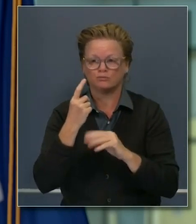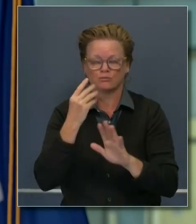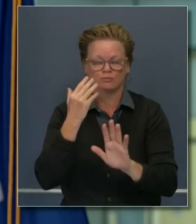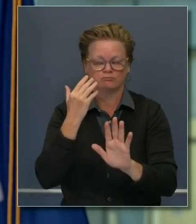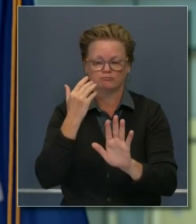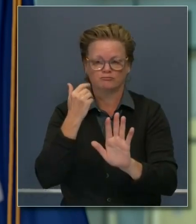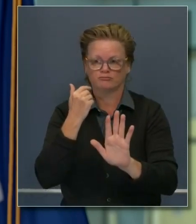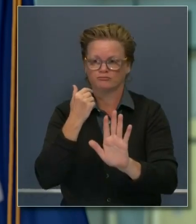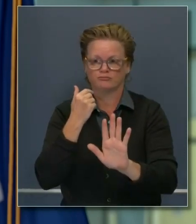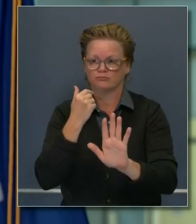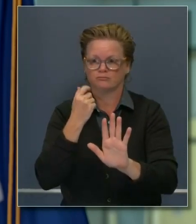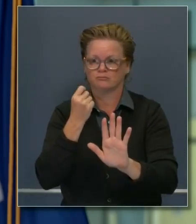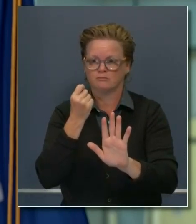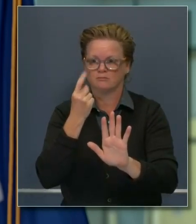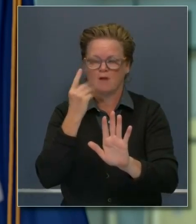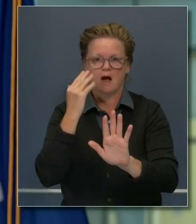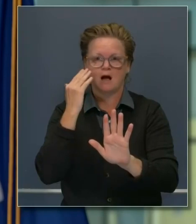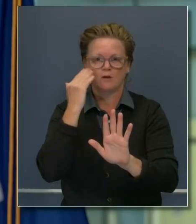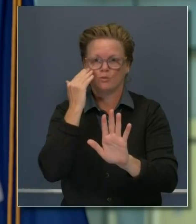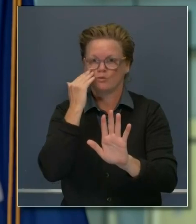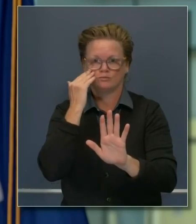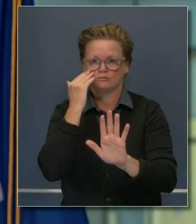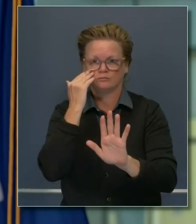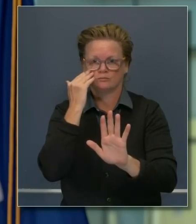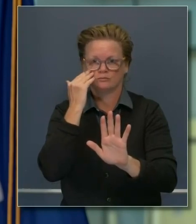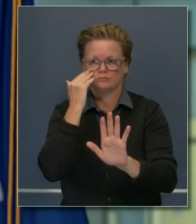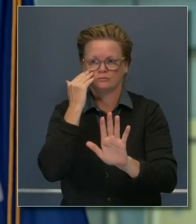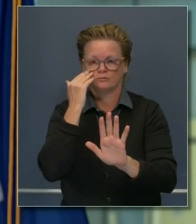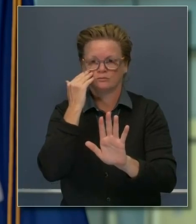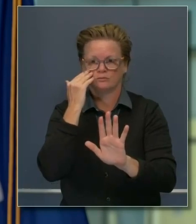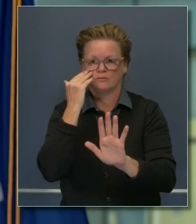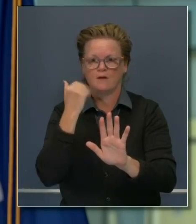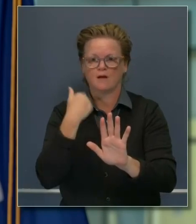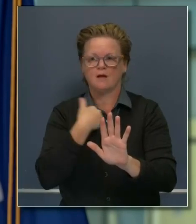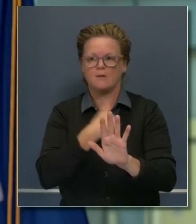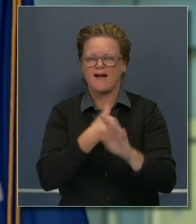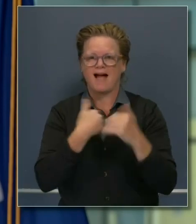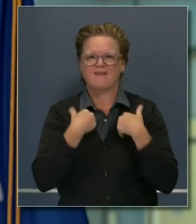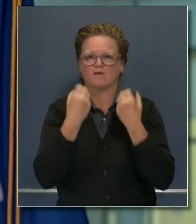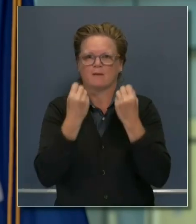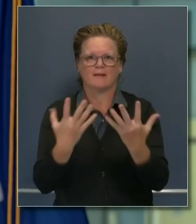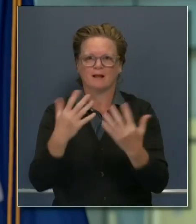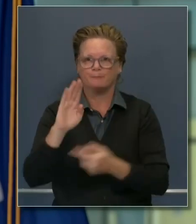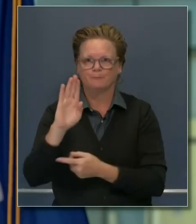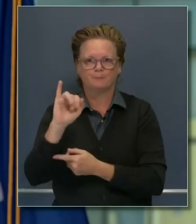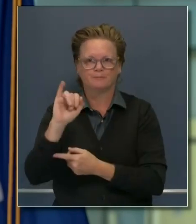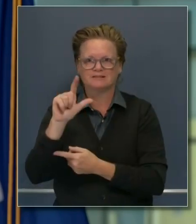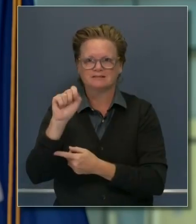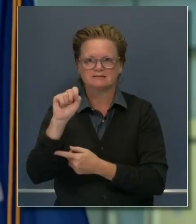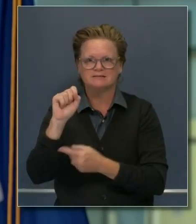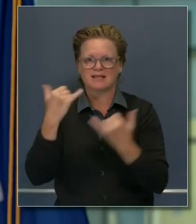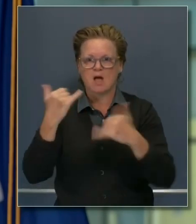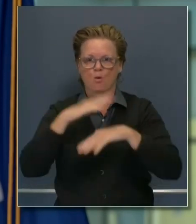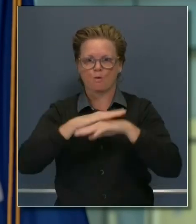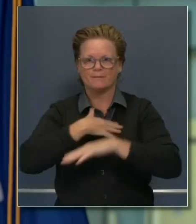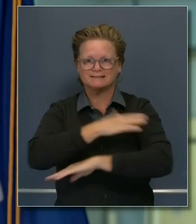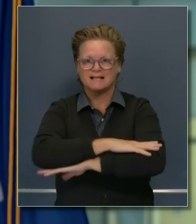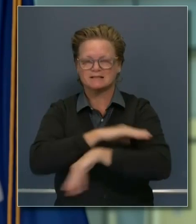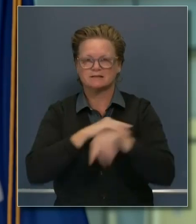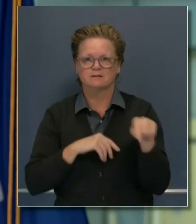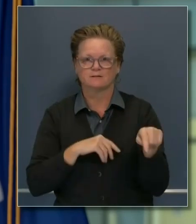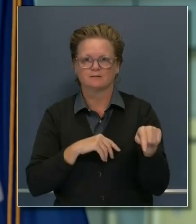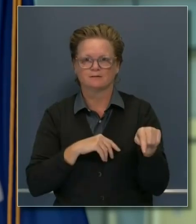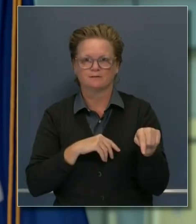know, I have quite literally hundreds of bills that I am currently going through in